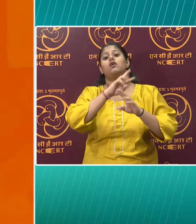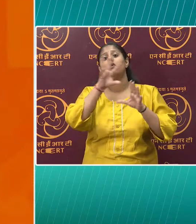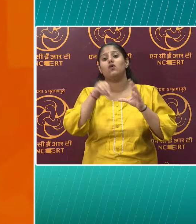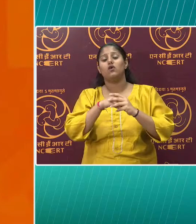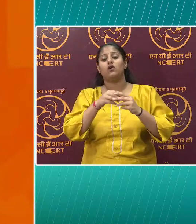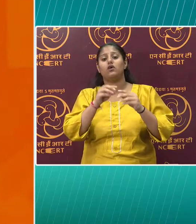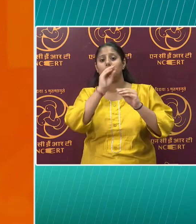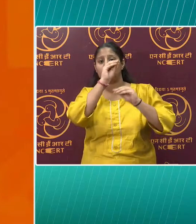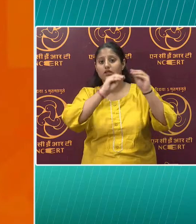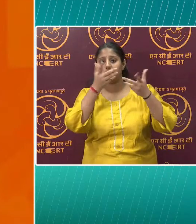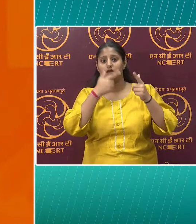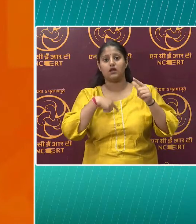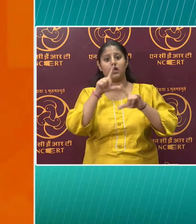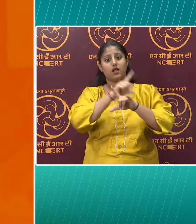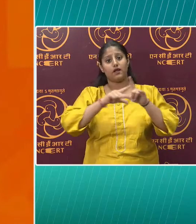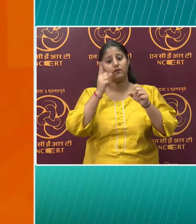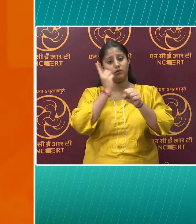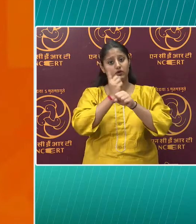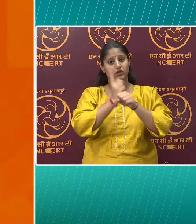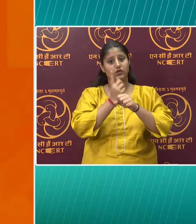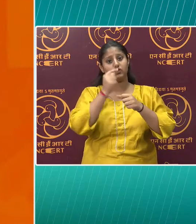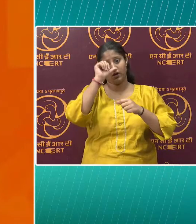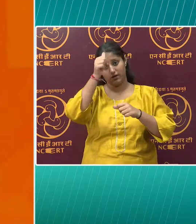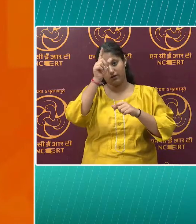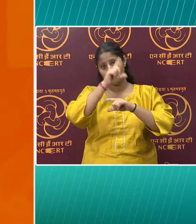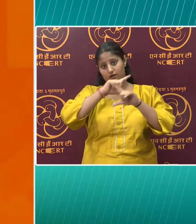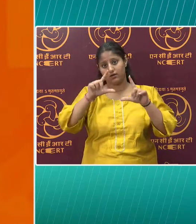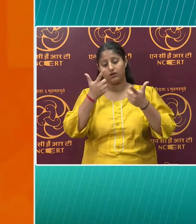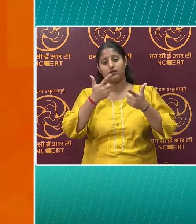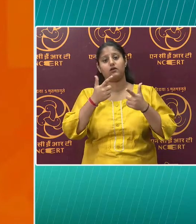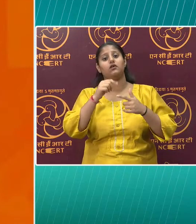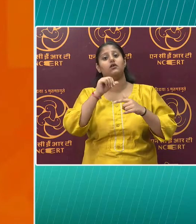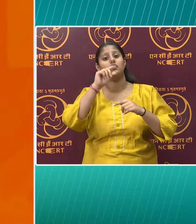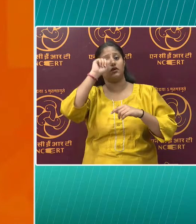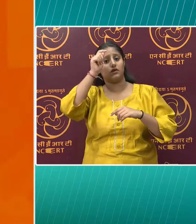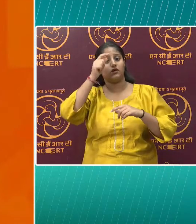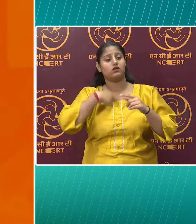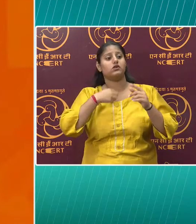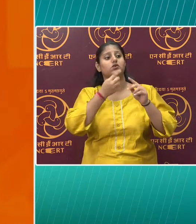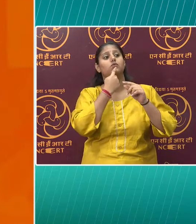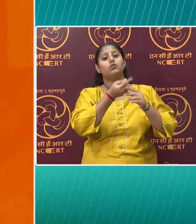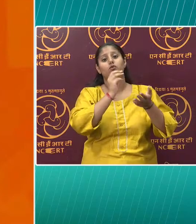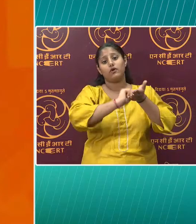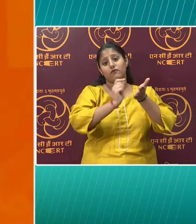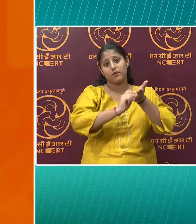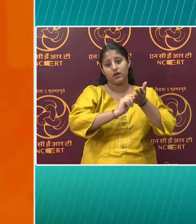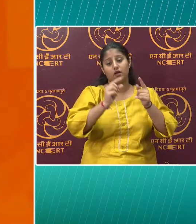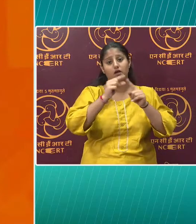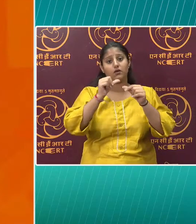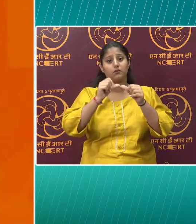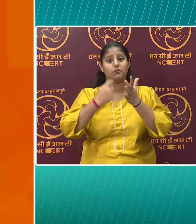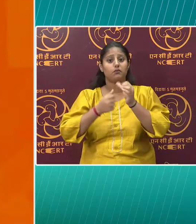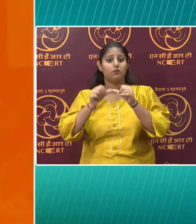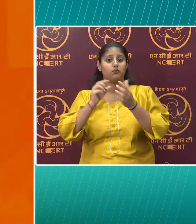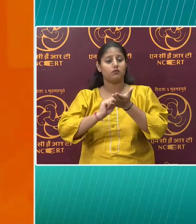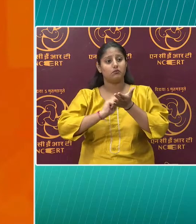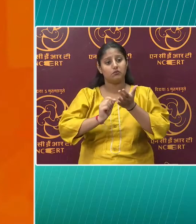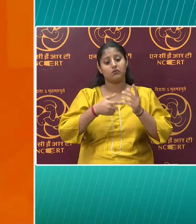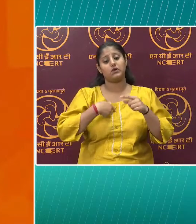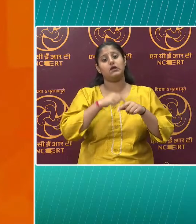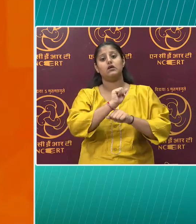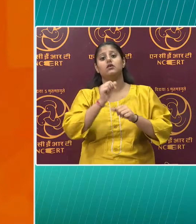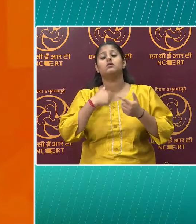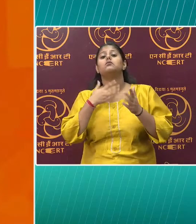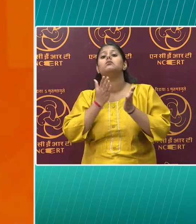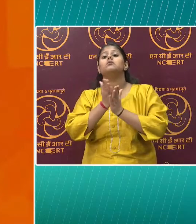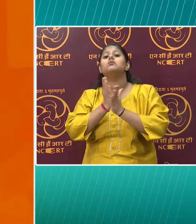The language teacher will ask the students to write a paragraph on vermicompost or about the earthworms. Now, this is